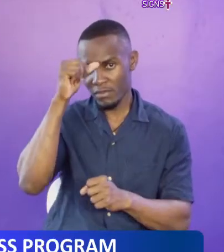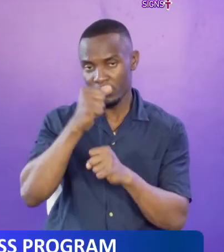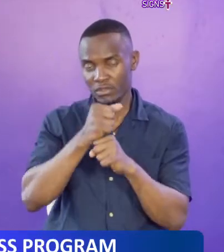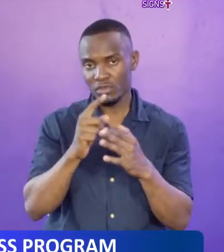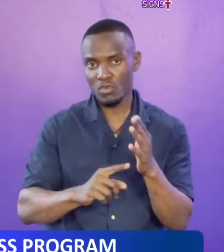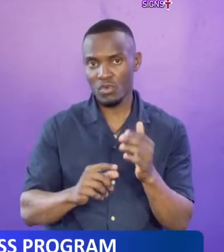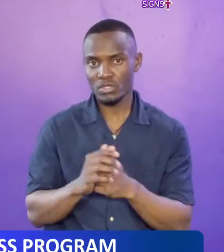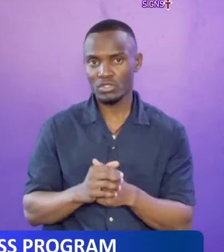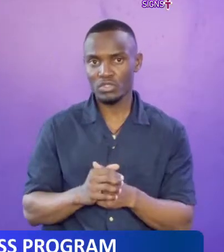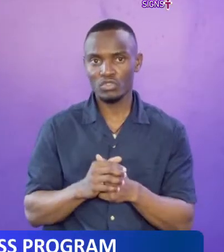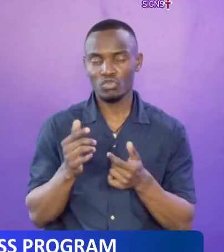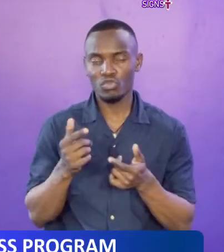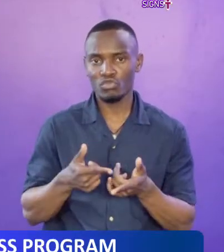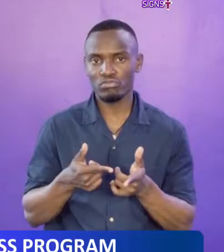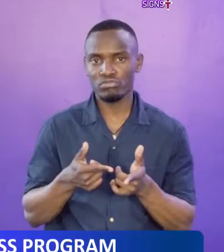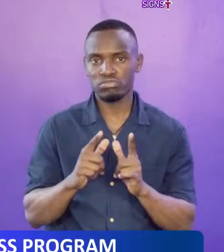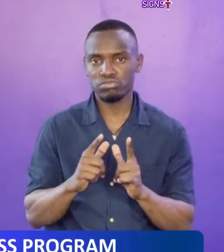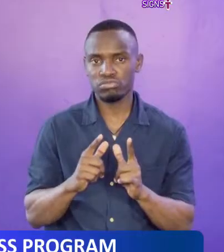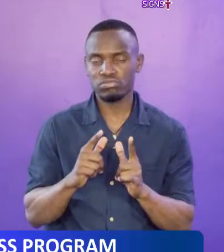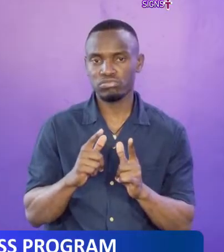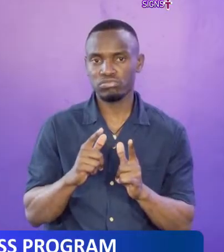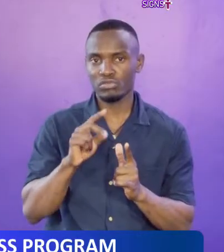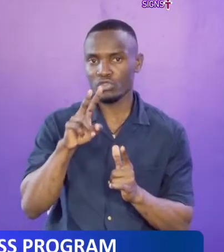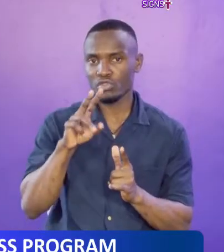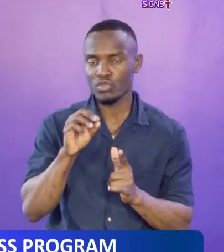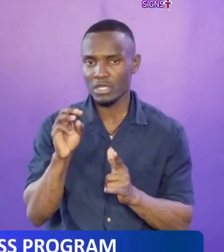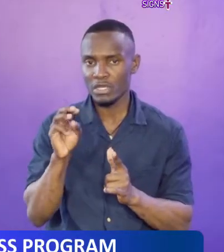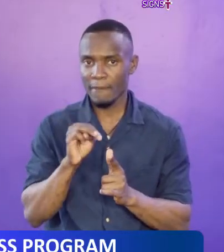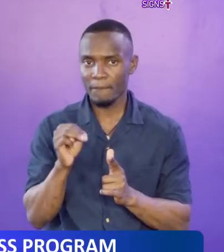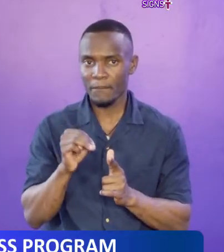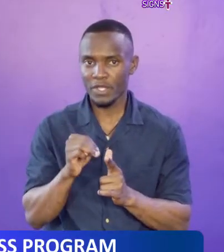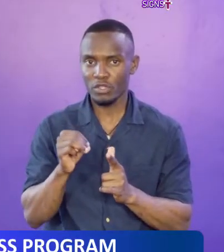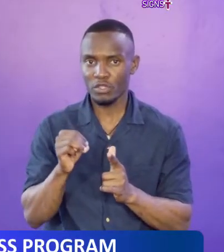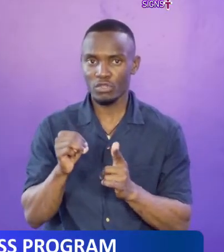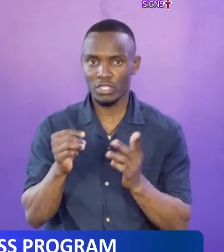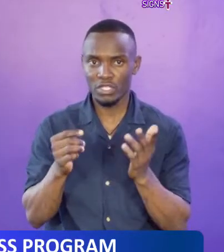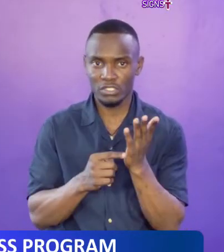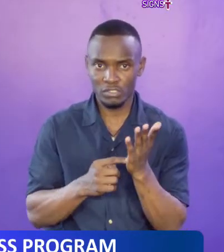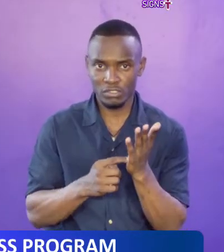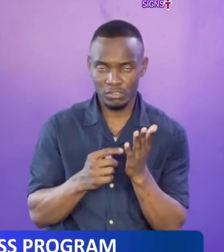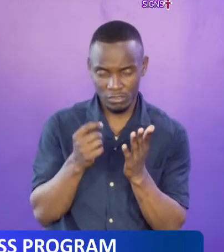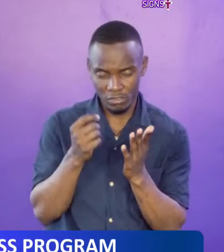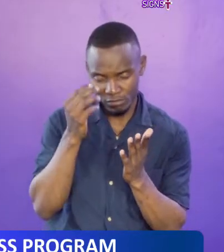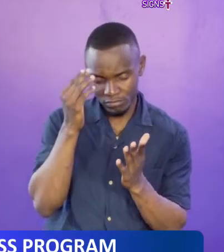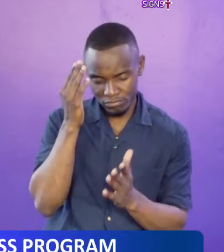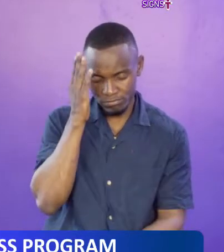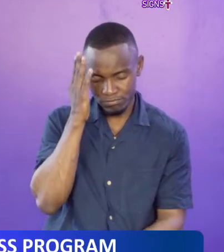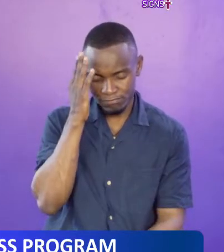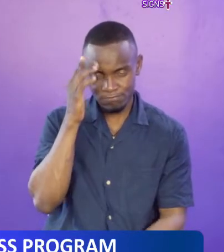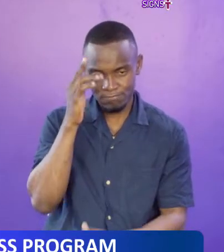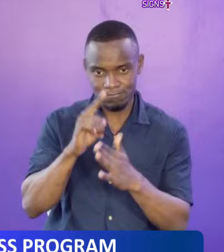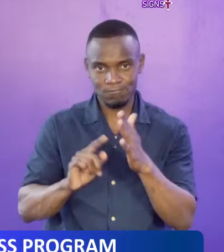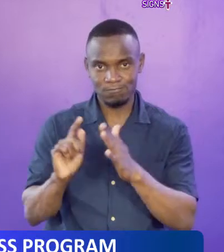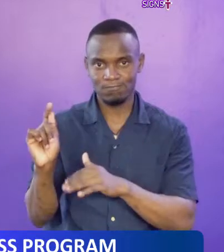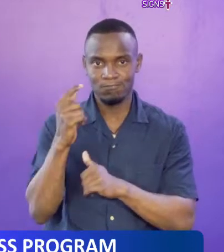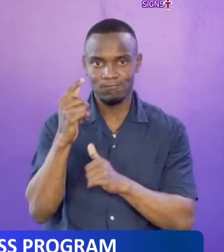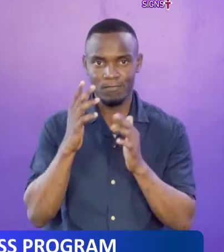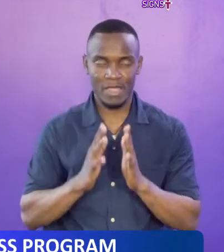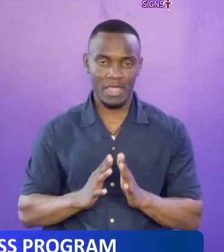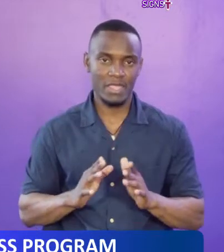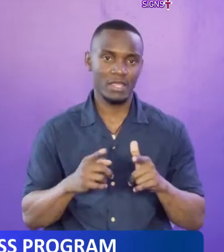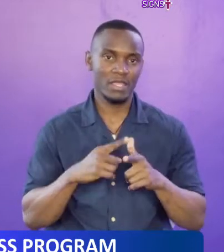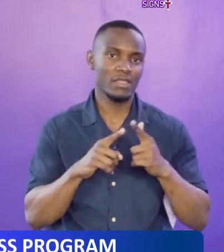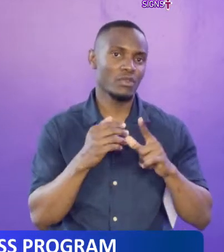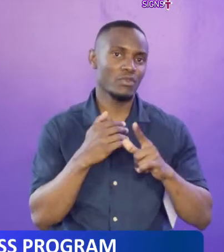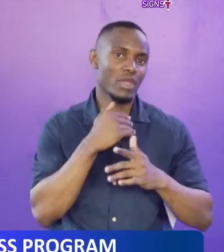million digitally literate Kenyan citizens. Then we have the bottom-up agenda from